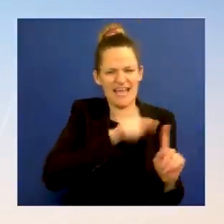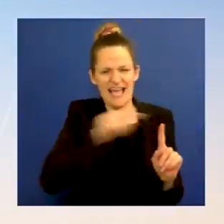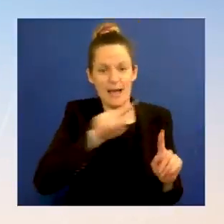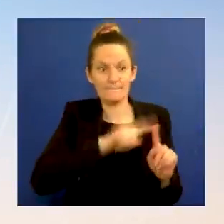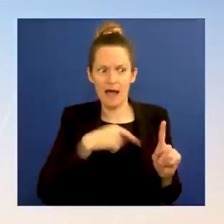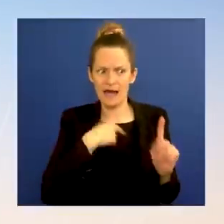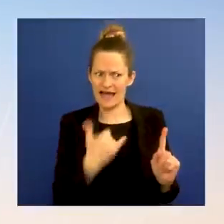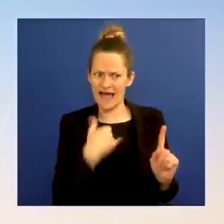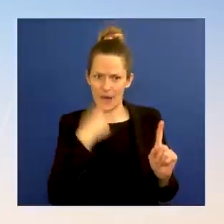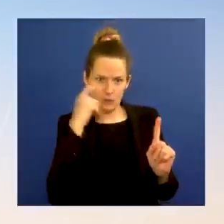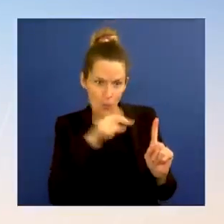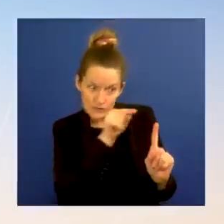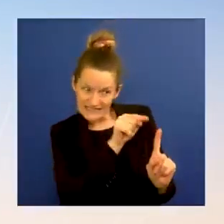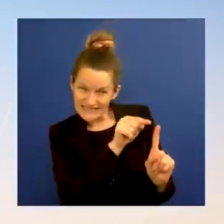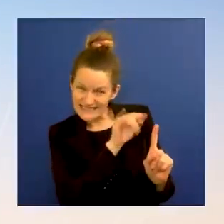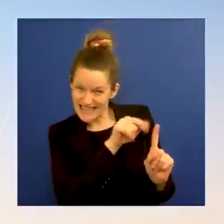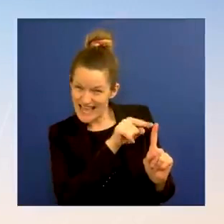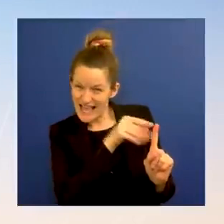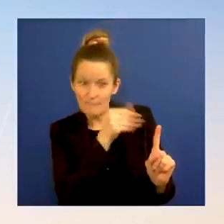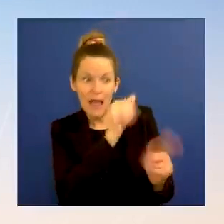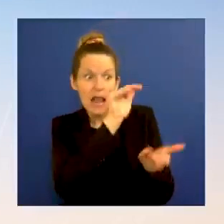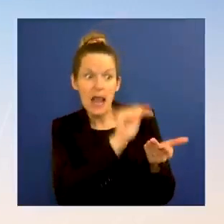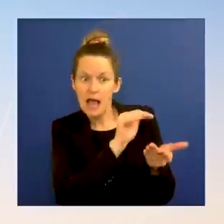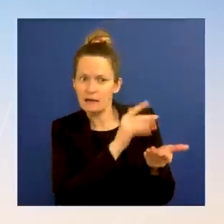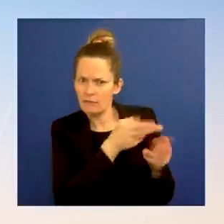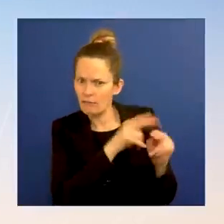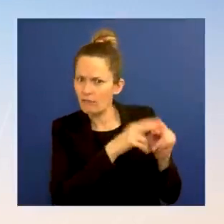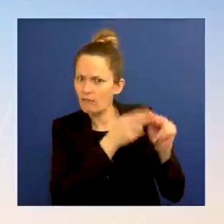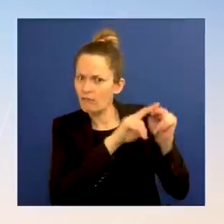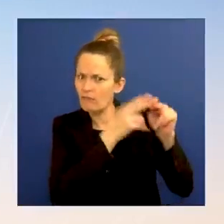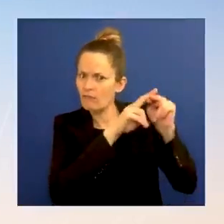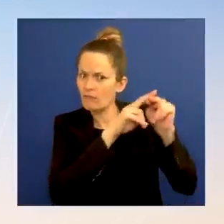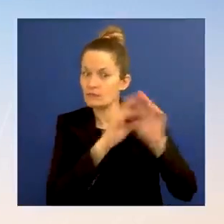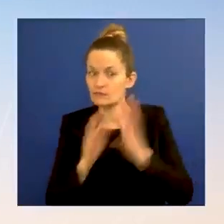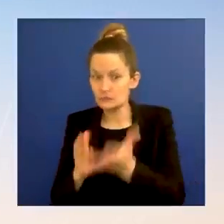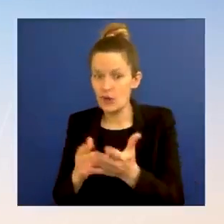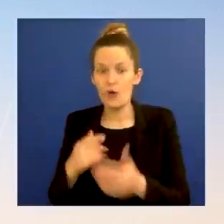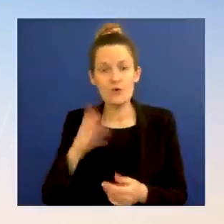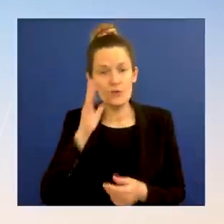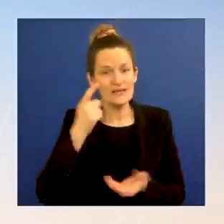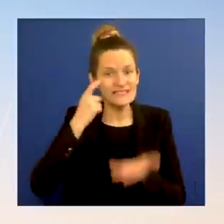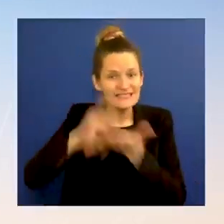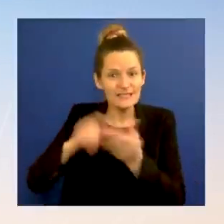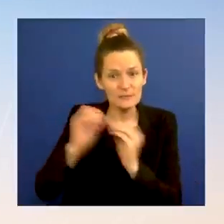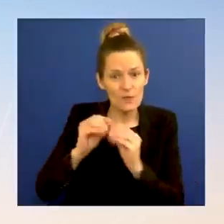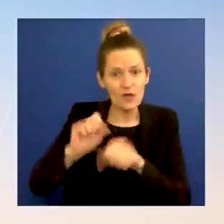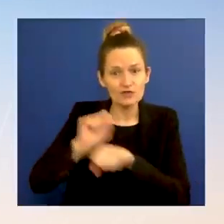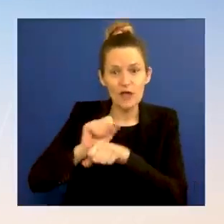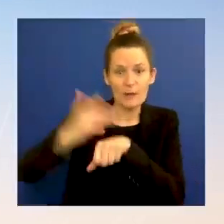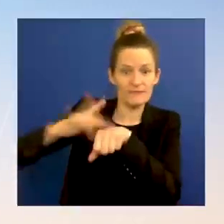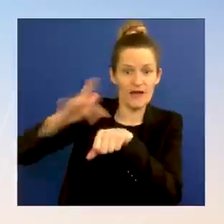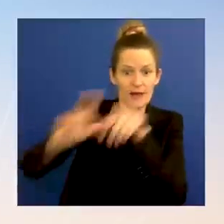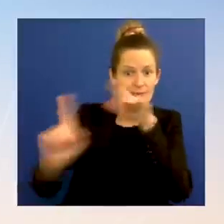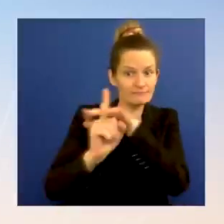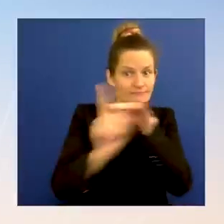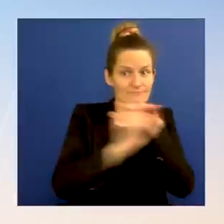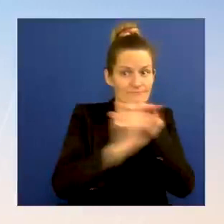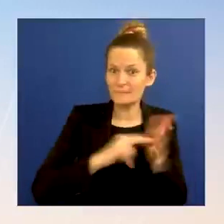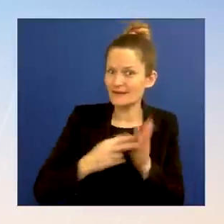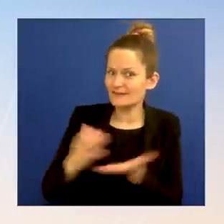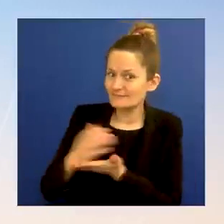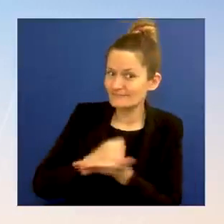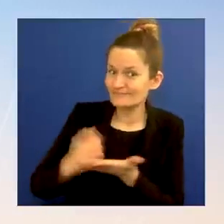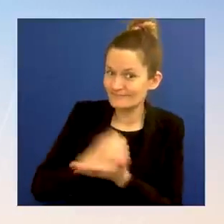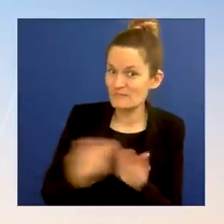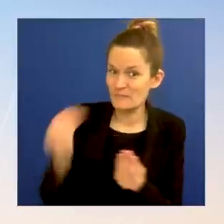wages that are sustained by increases in productivity. And they're really premised on the increase in the economic capacity and that help families by